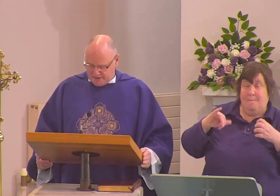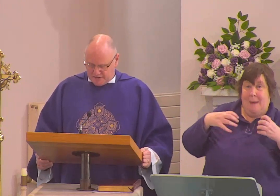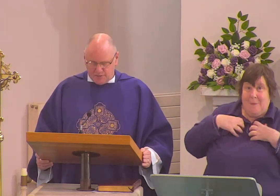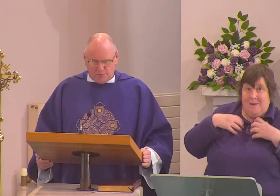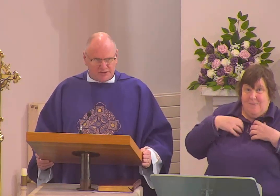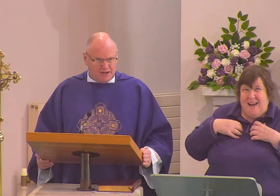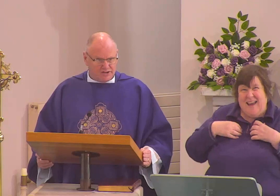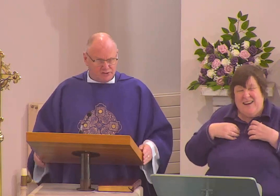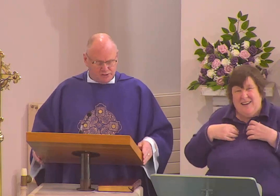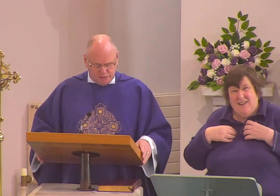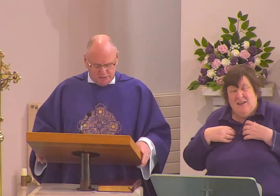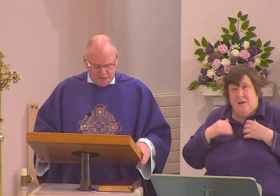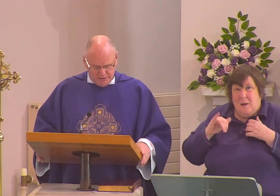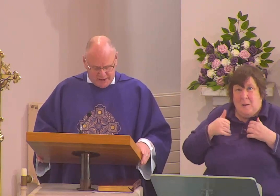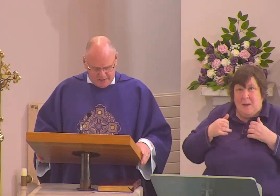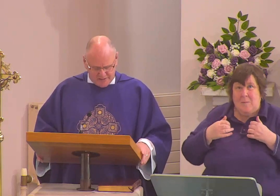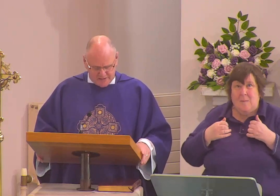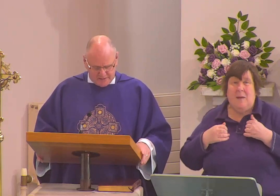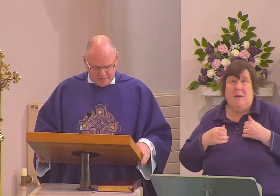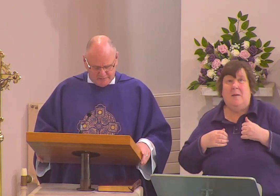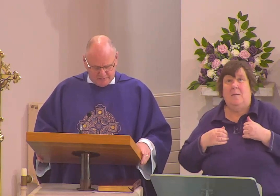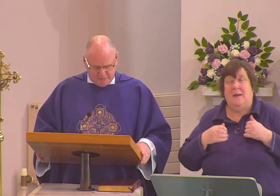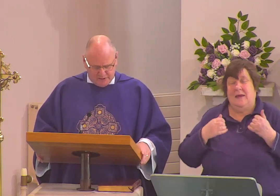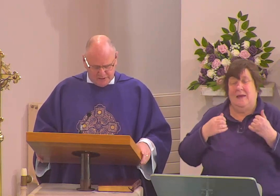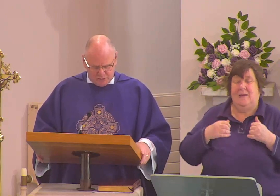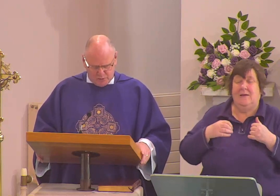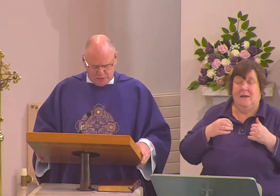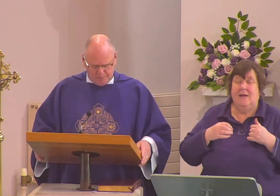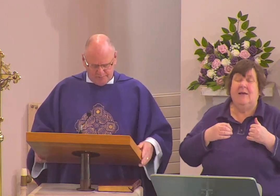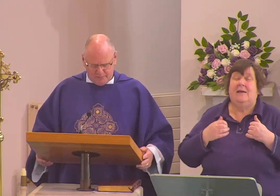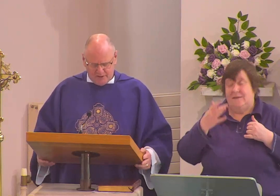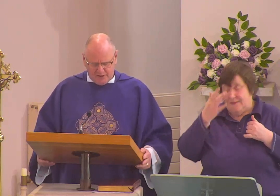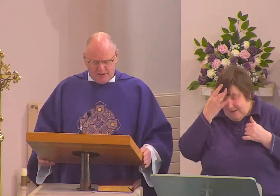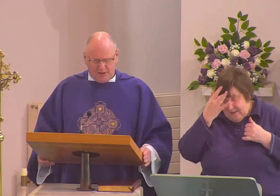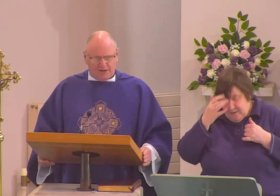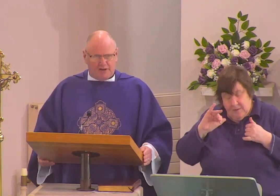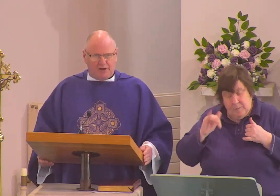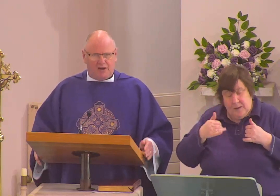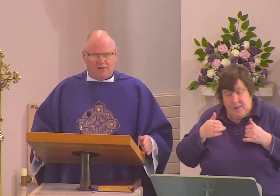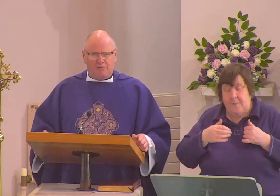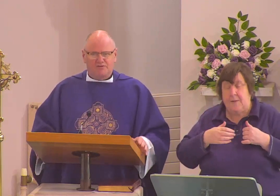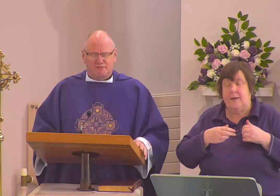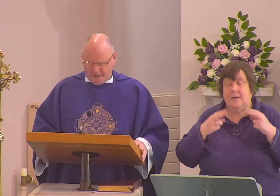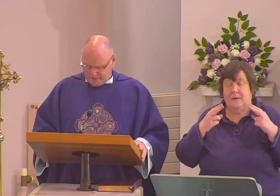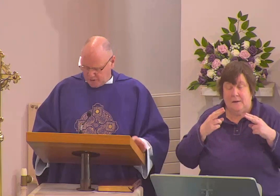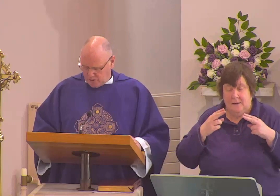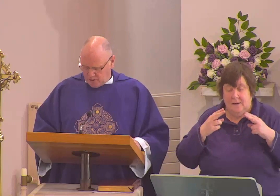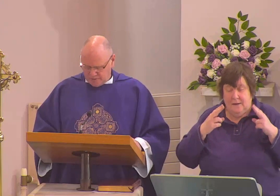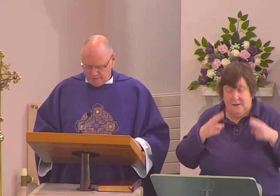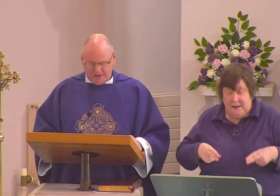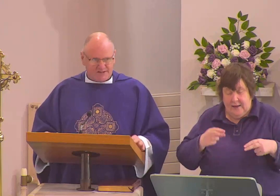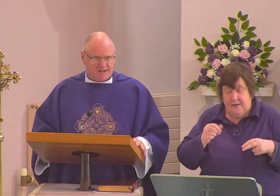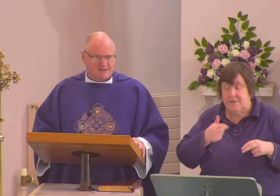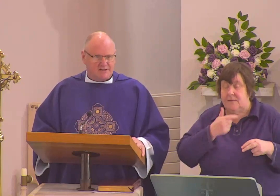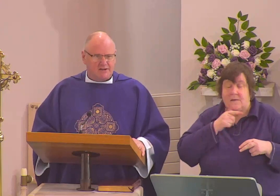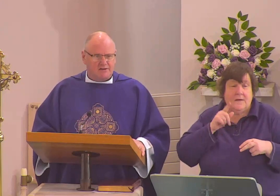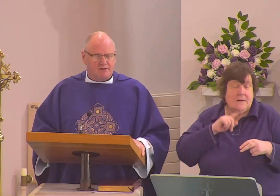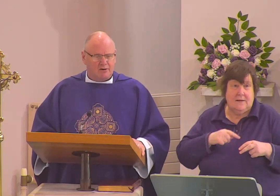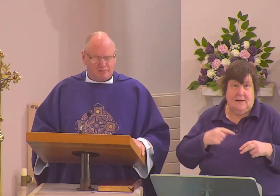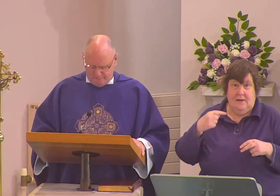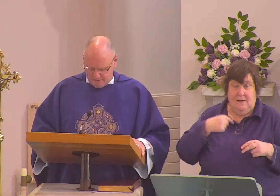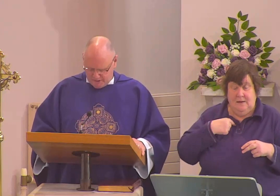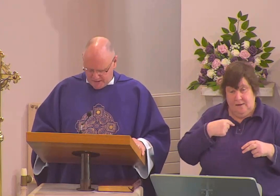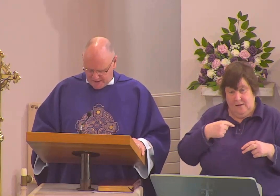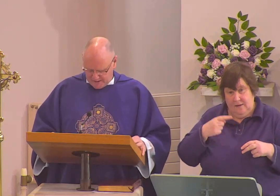sickness and potential deaths, and so on. I was reflecting on the necessity